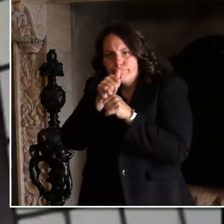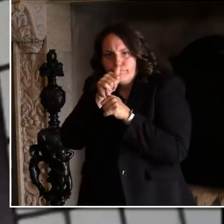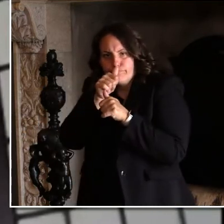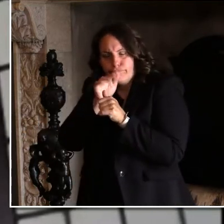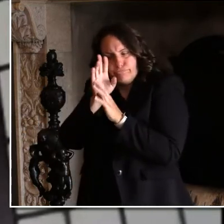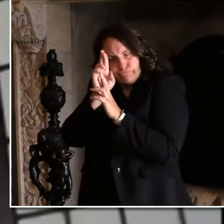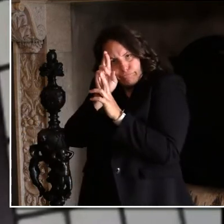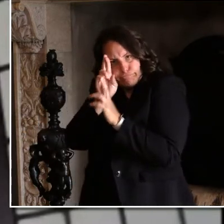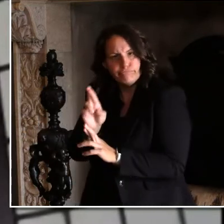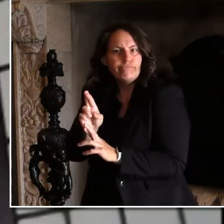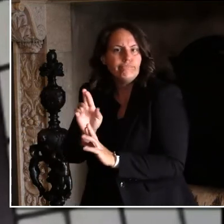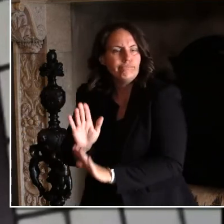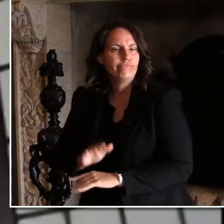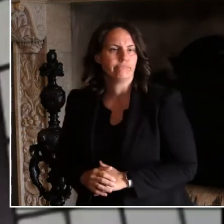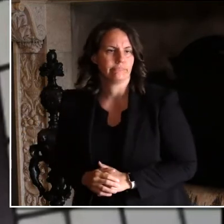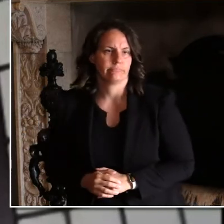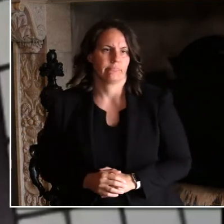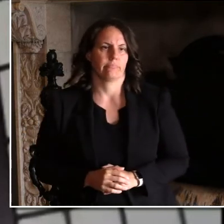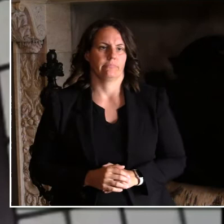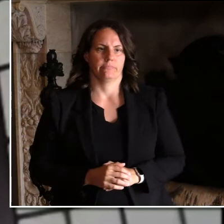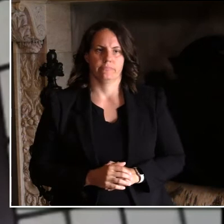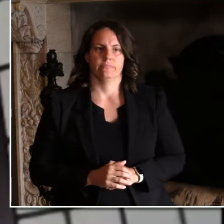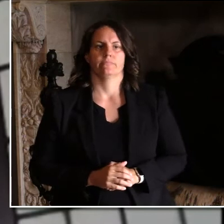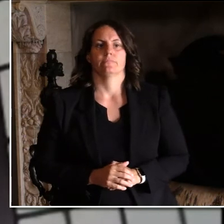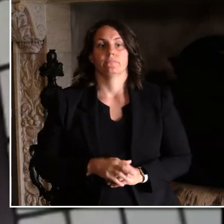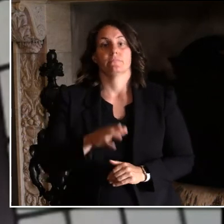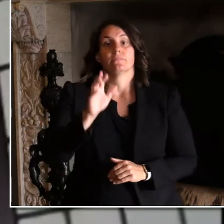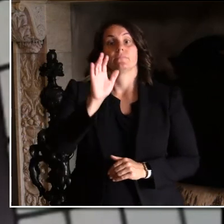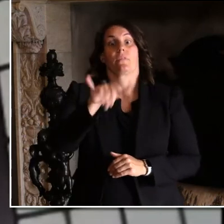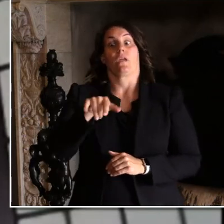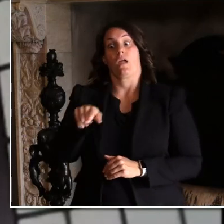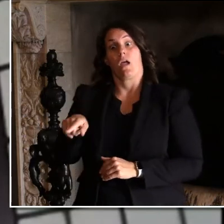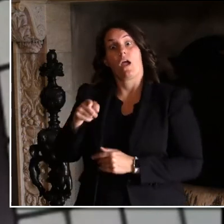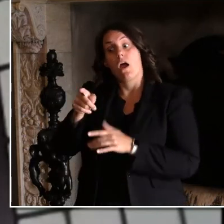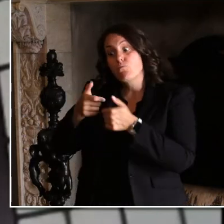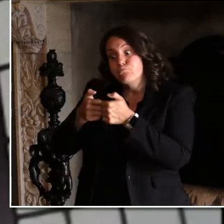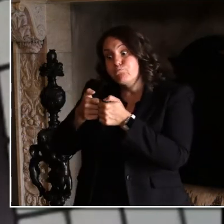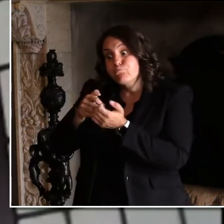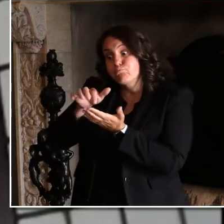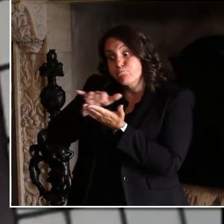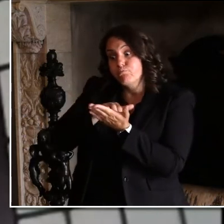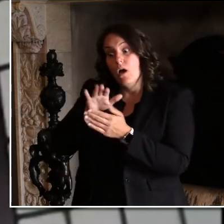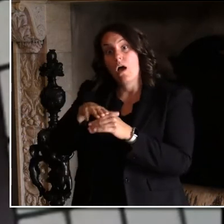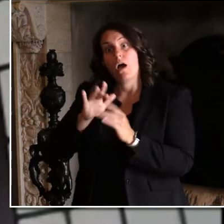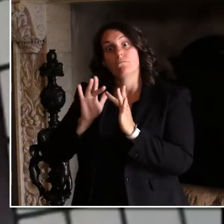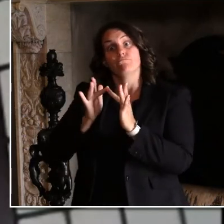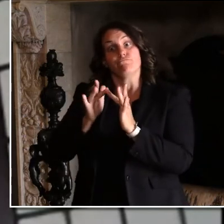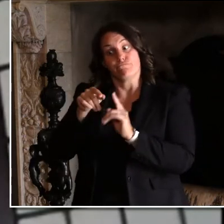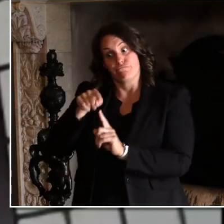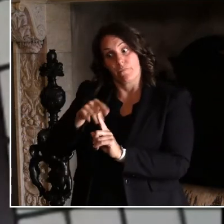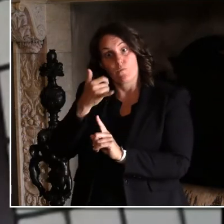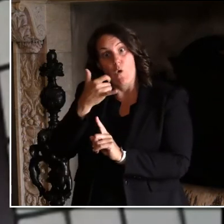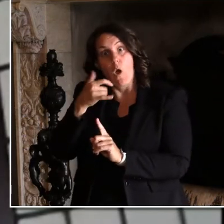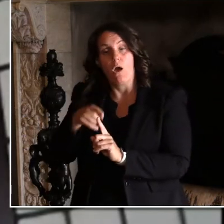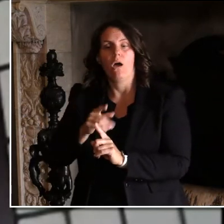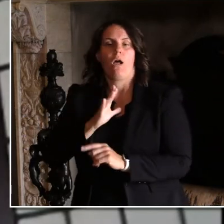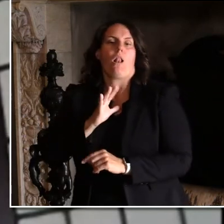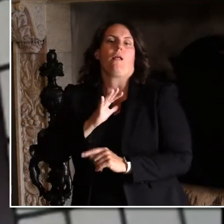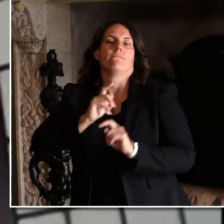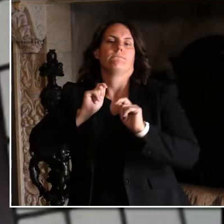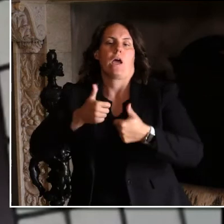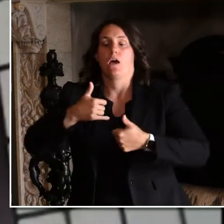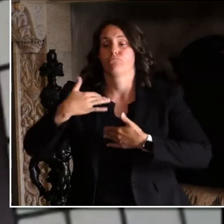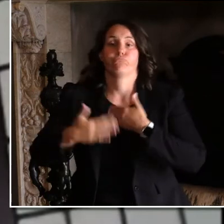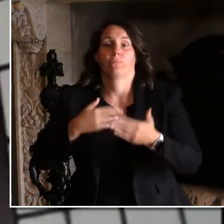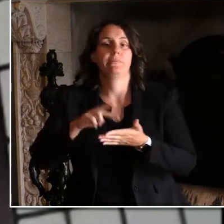result. I'd also like to add that some partnerships have been really instrumental in making COVID Connect possible,